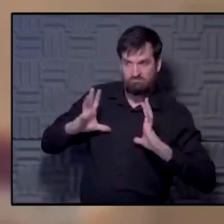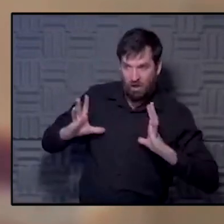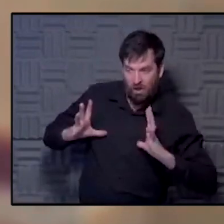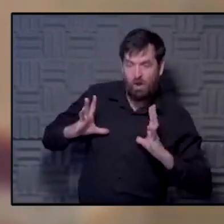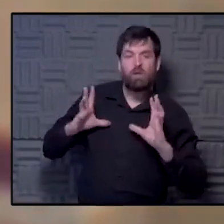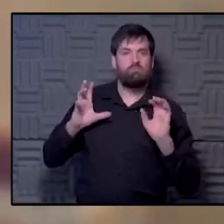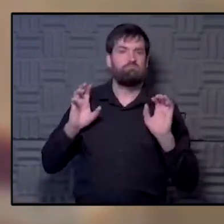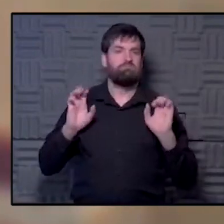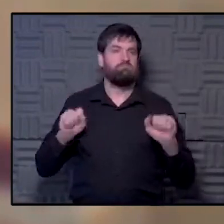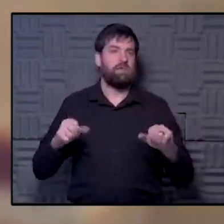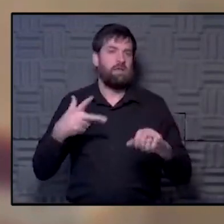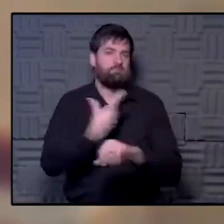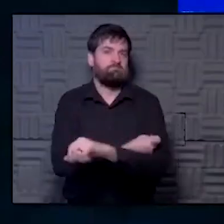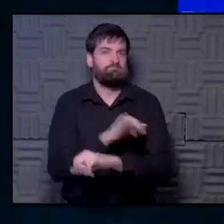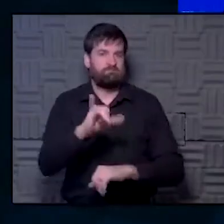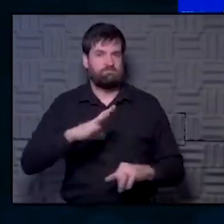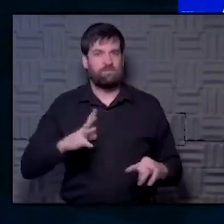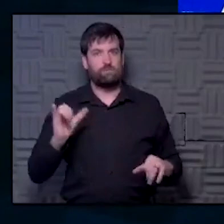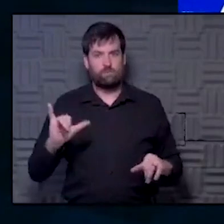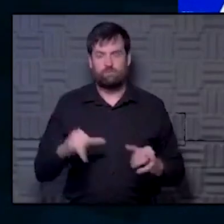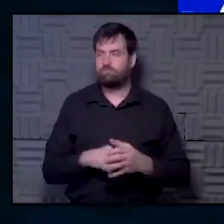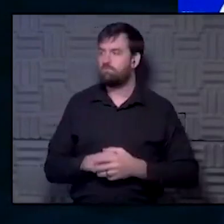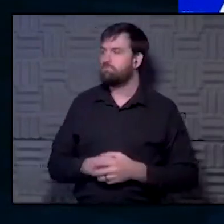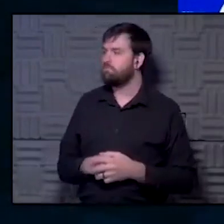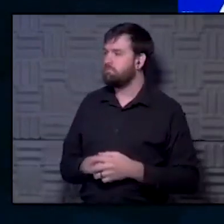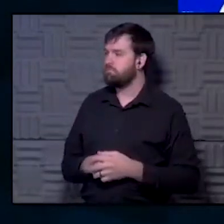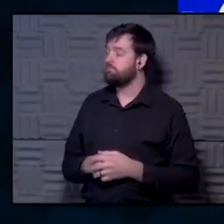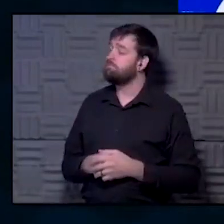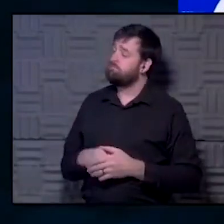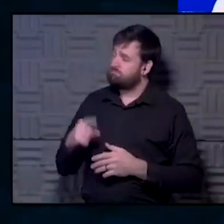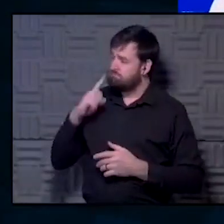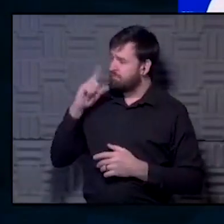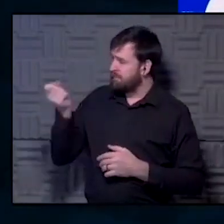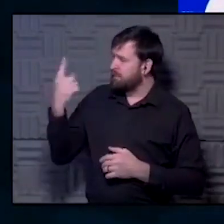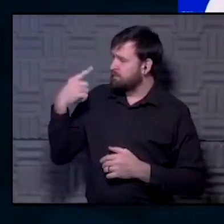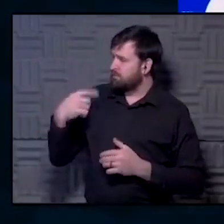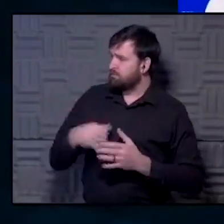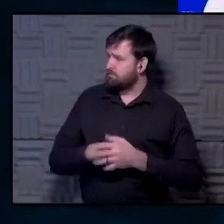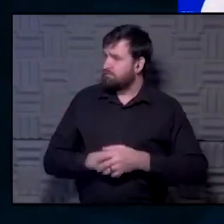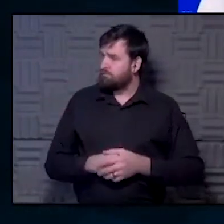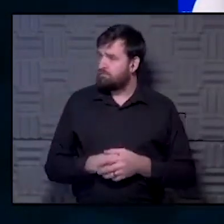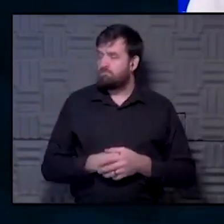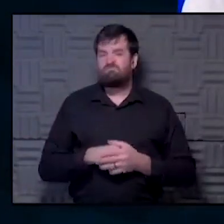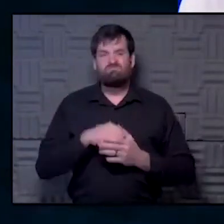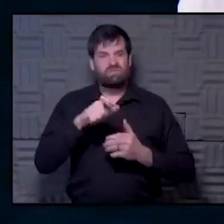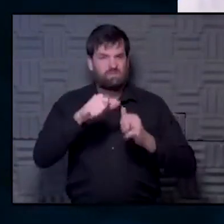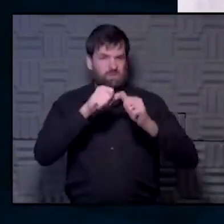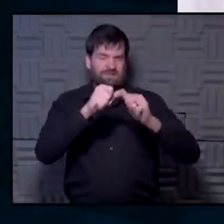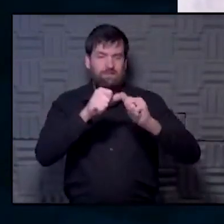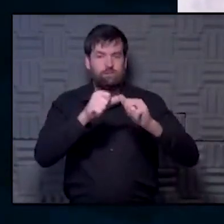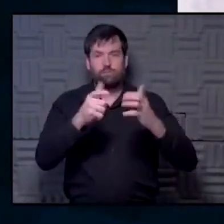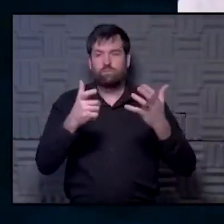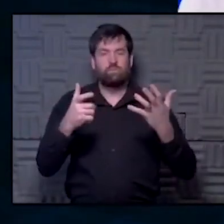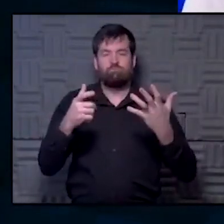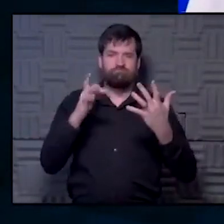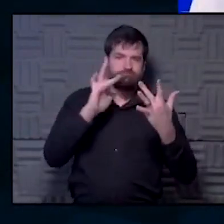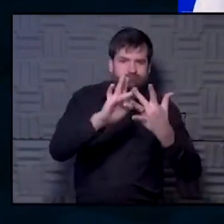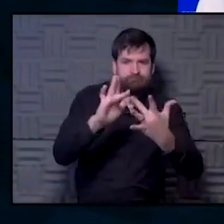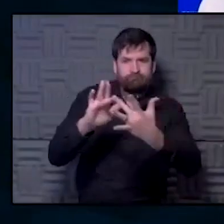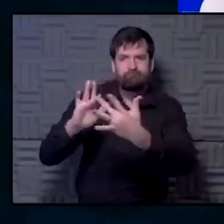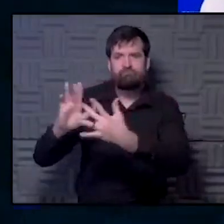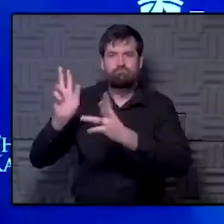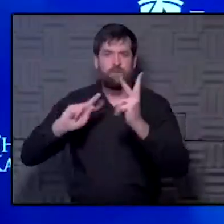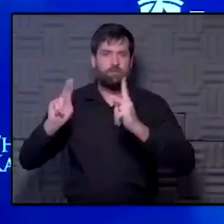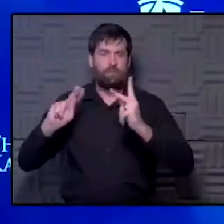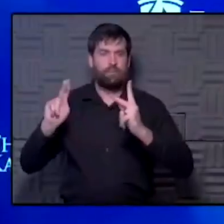well. Yeah, that makes total sense. And I think that, we do have to continue to try to reach out to people, because